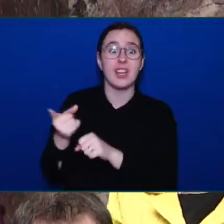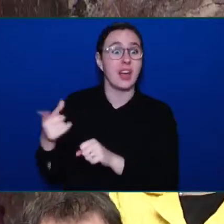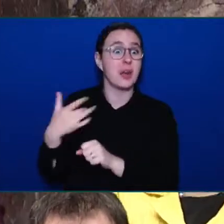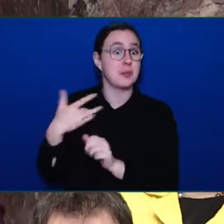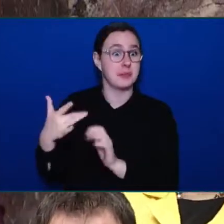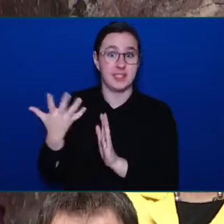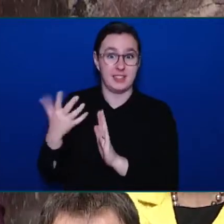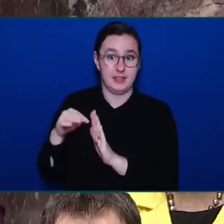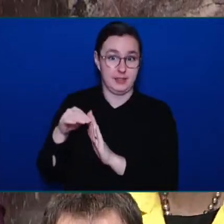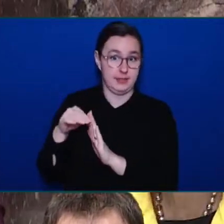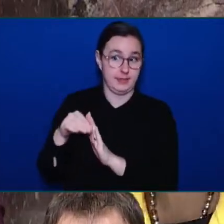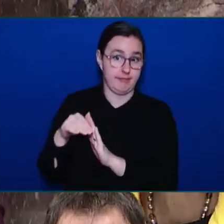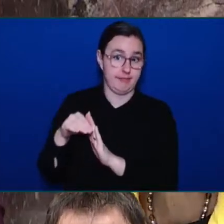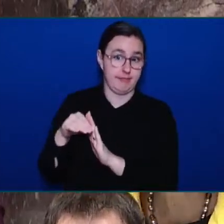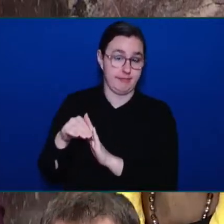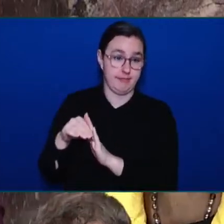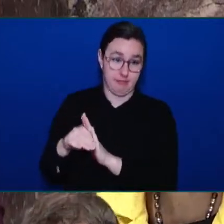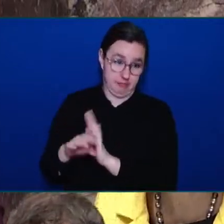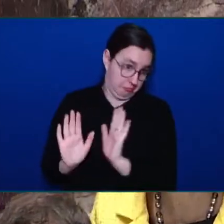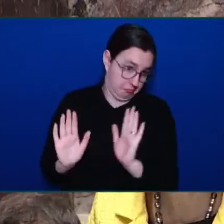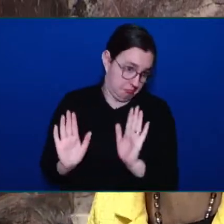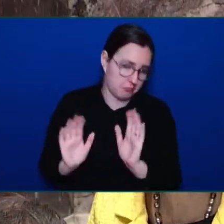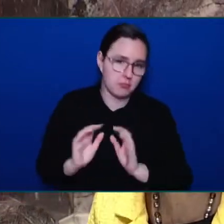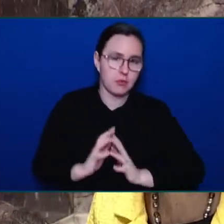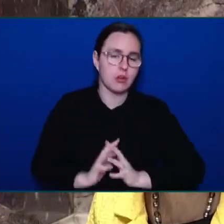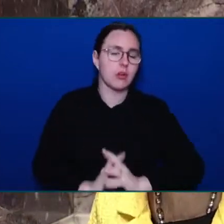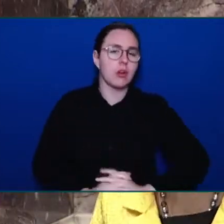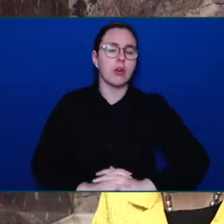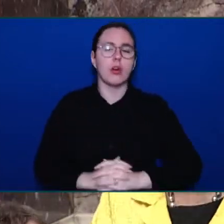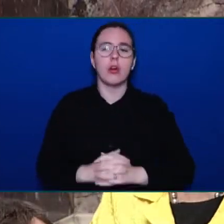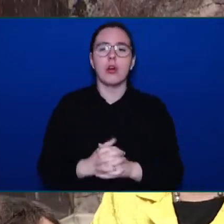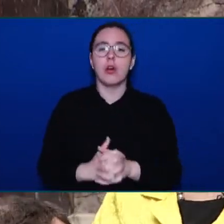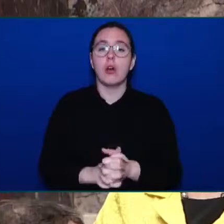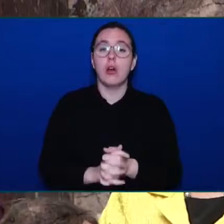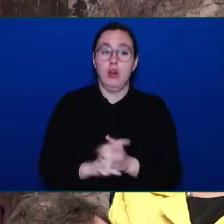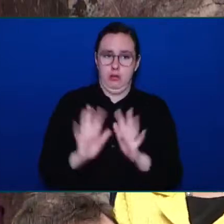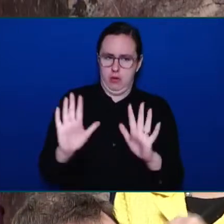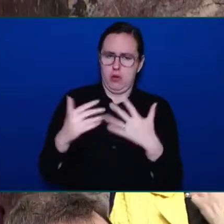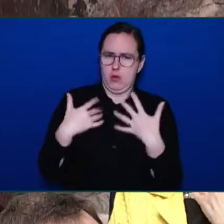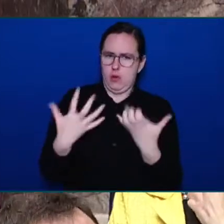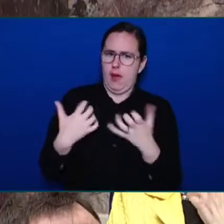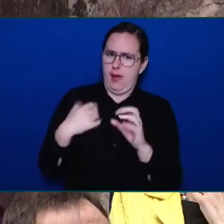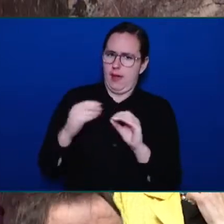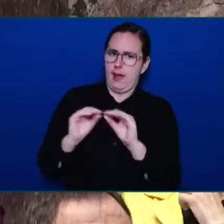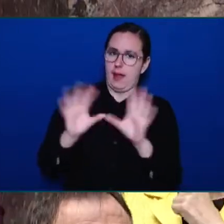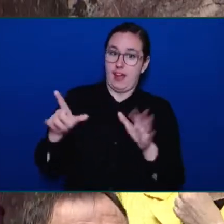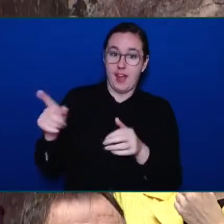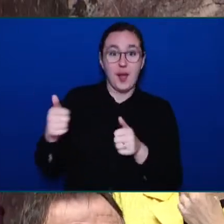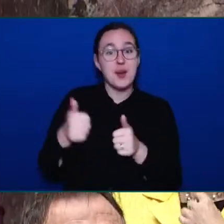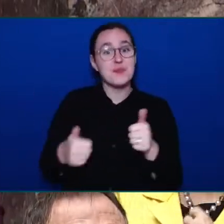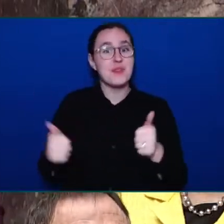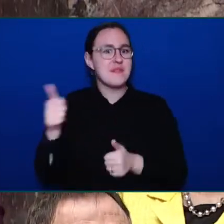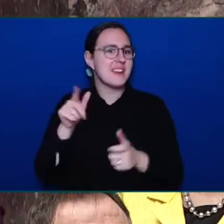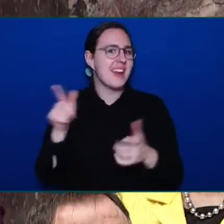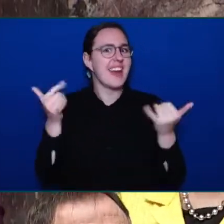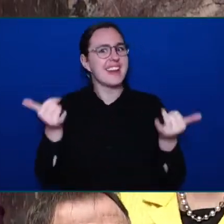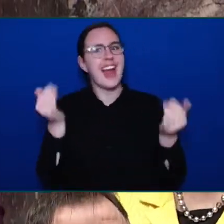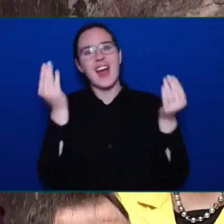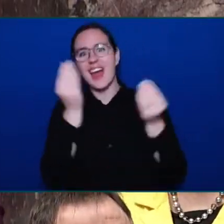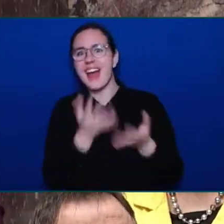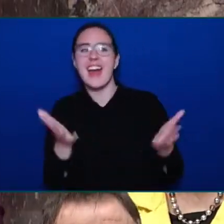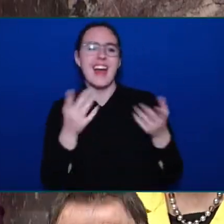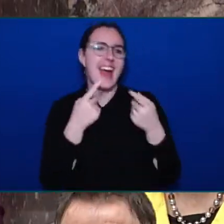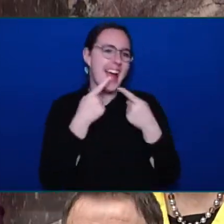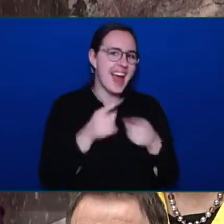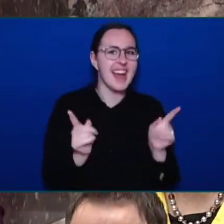And let's be clear, the Premier is out making a blizzard of announcements and pouring money into areas that he's trying to fix after